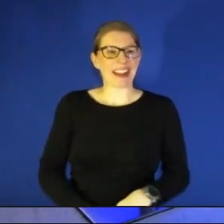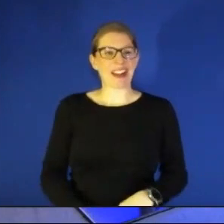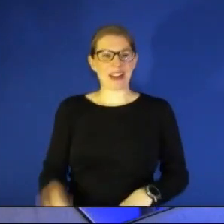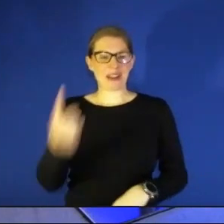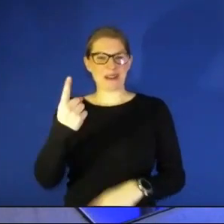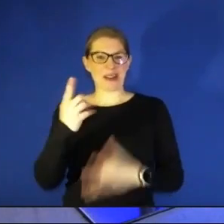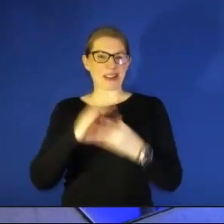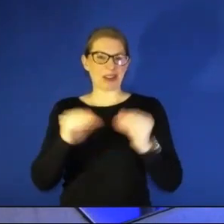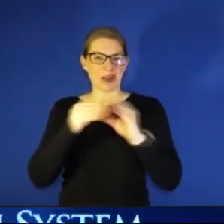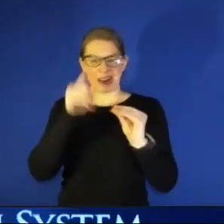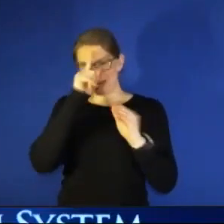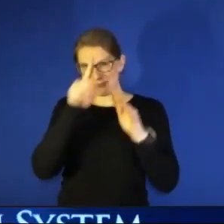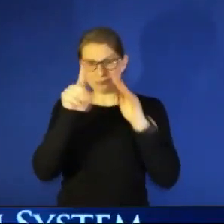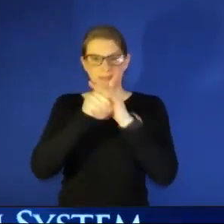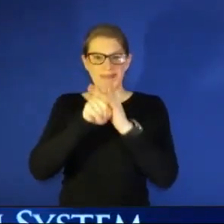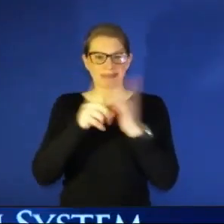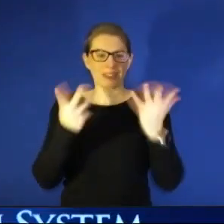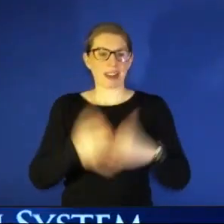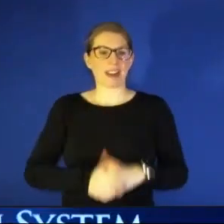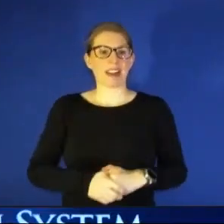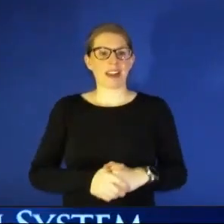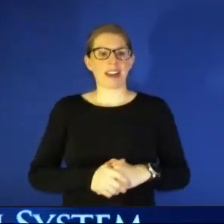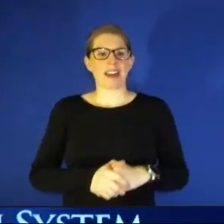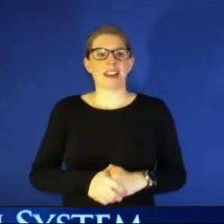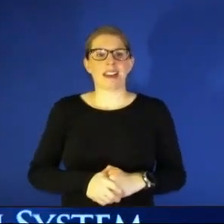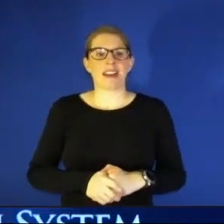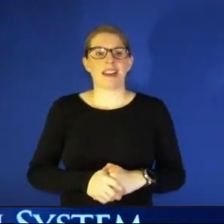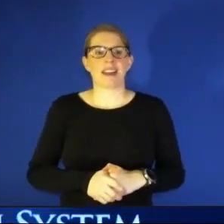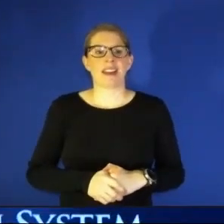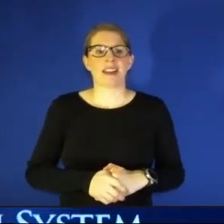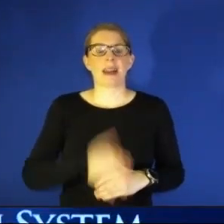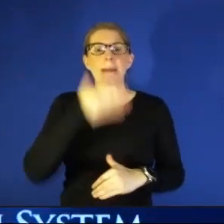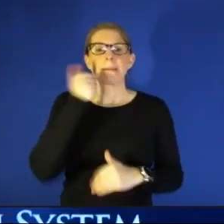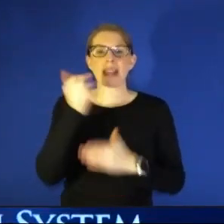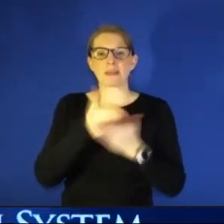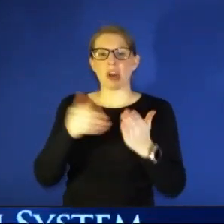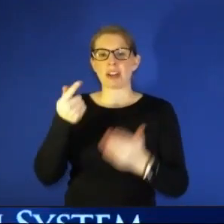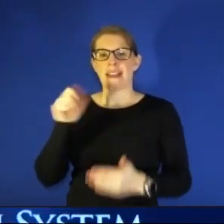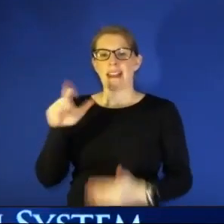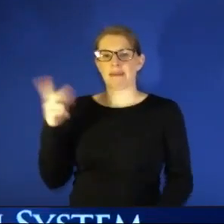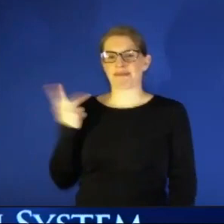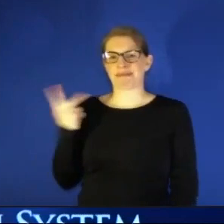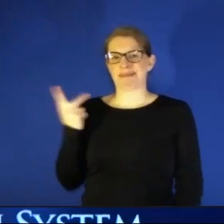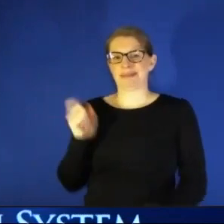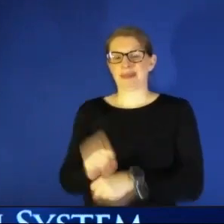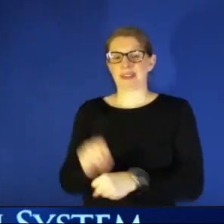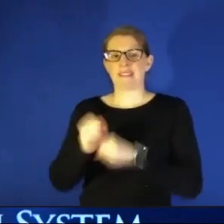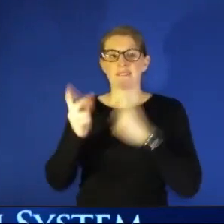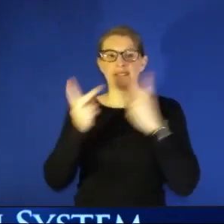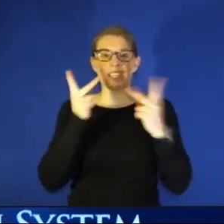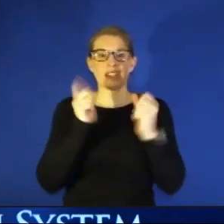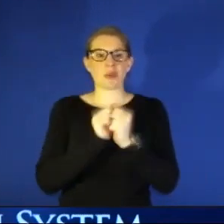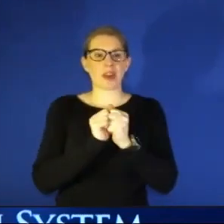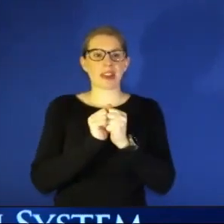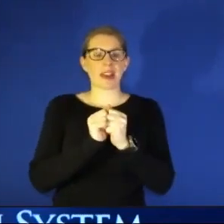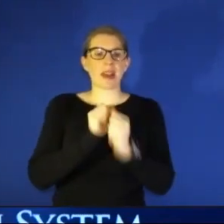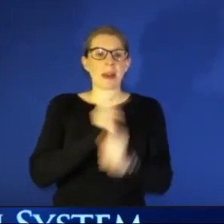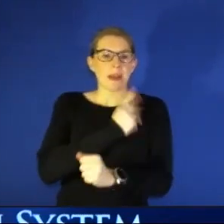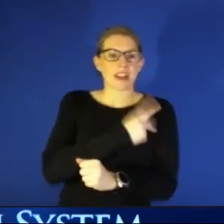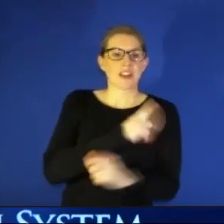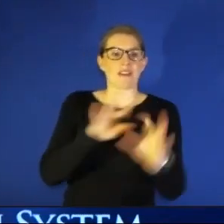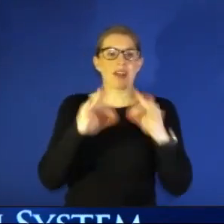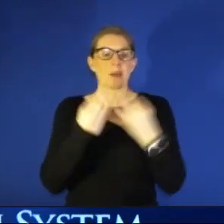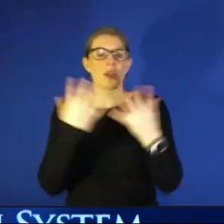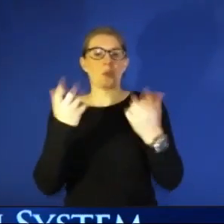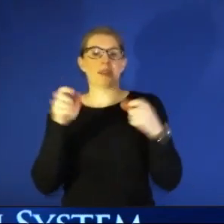the top for you? So I would say, one of the best parts of Gail's and my job is we get to visit with a lot of patients and families who want to tell us about the